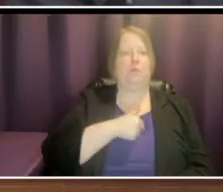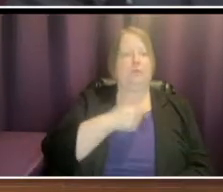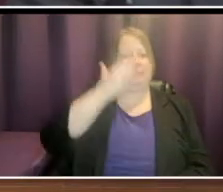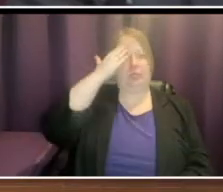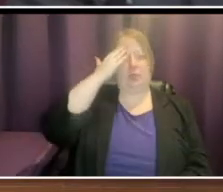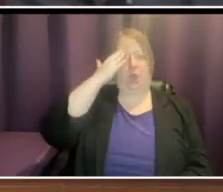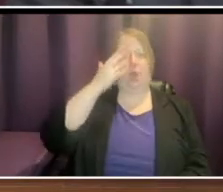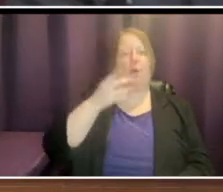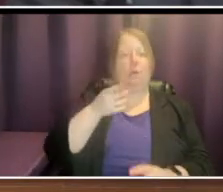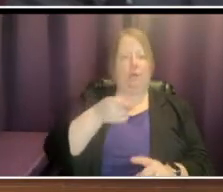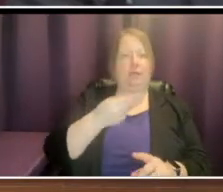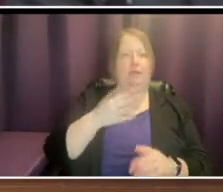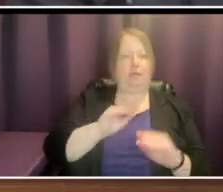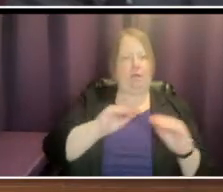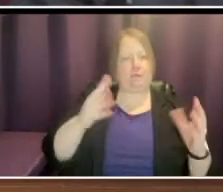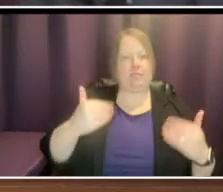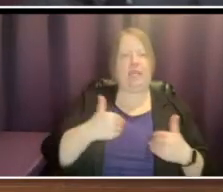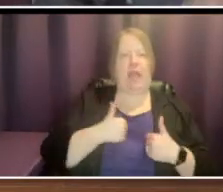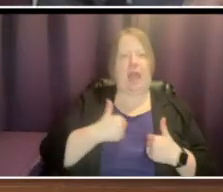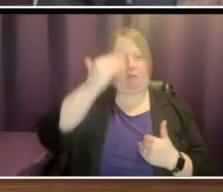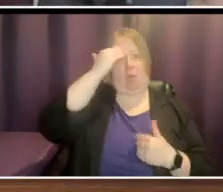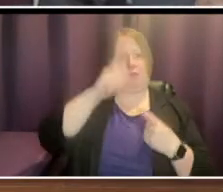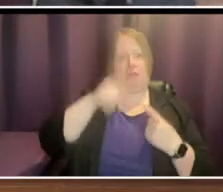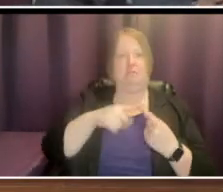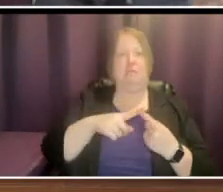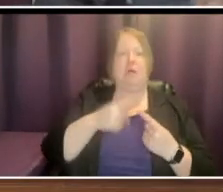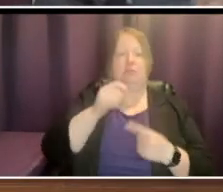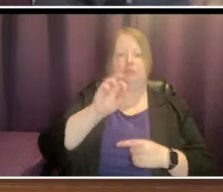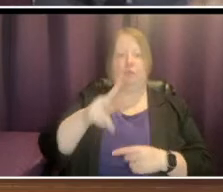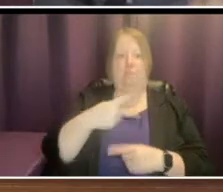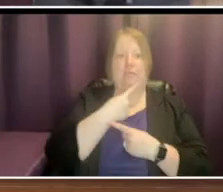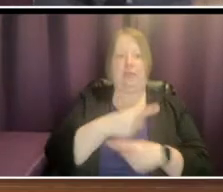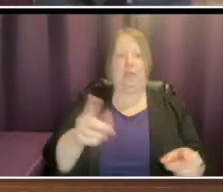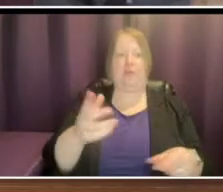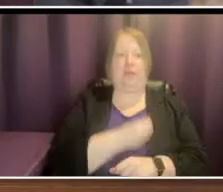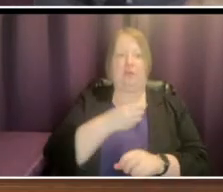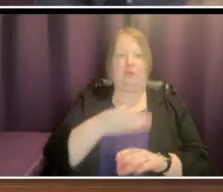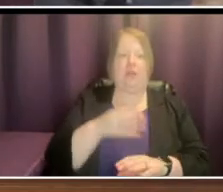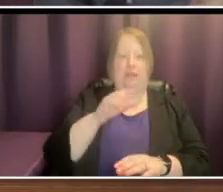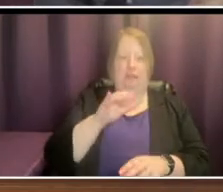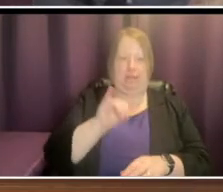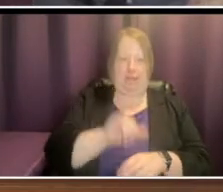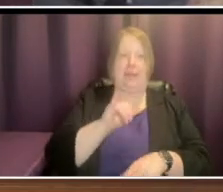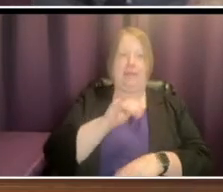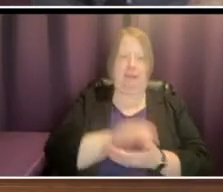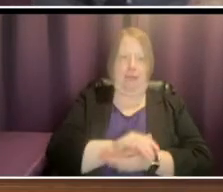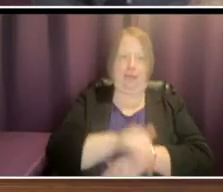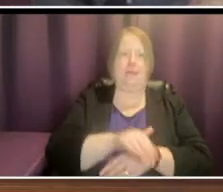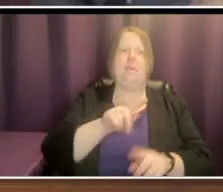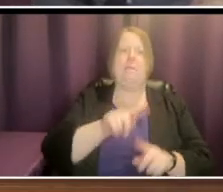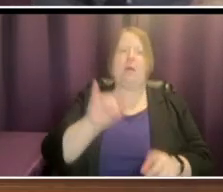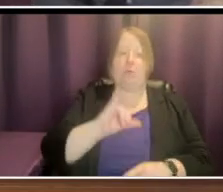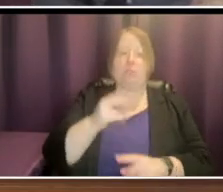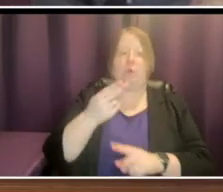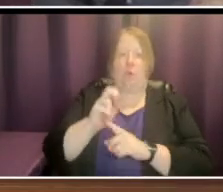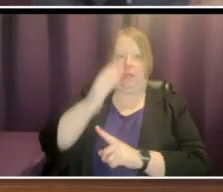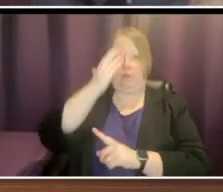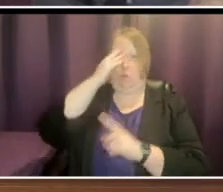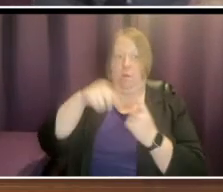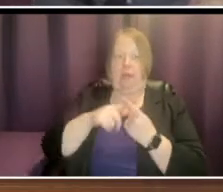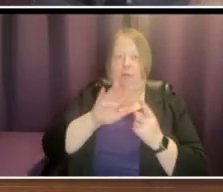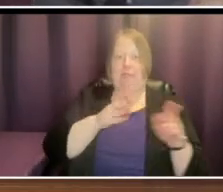victory falsely on election night, but also that Mr. Bannon knew about Mr. Trump's planning for January